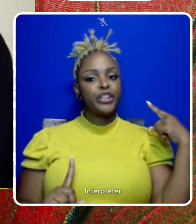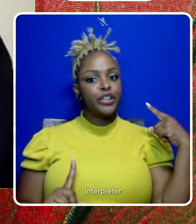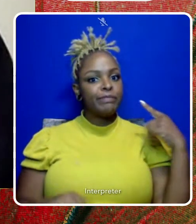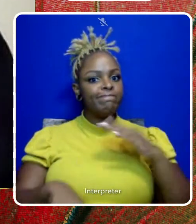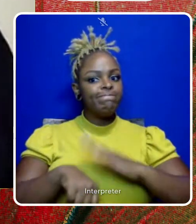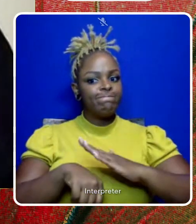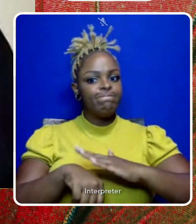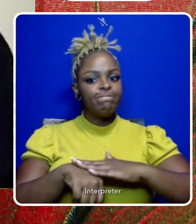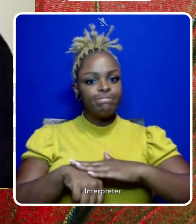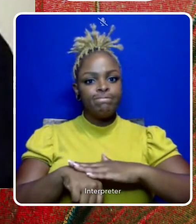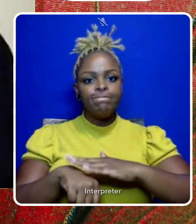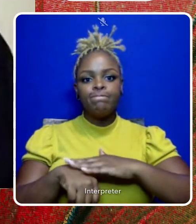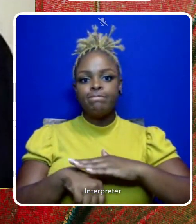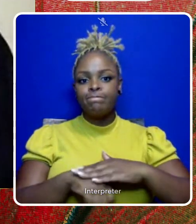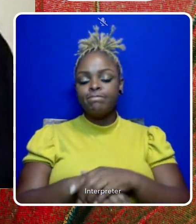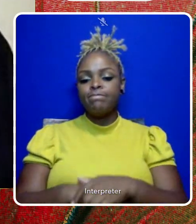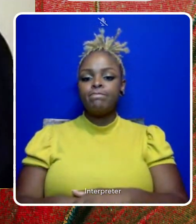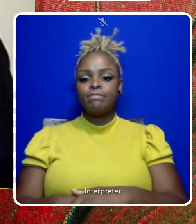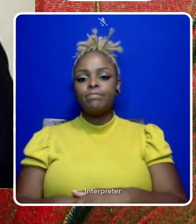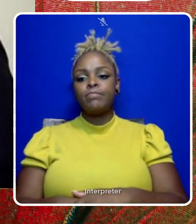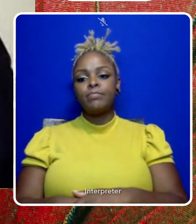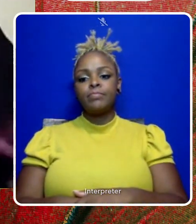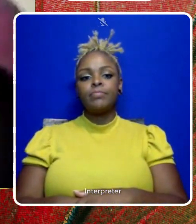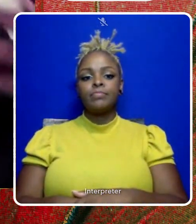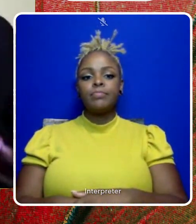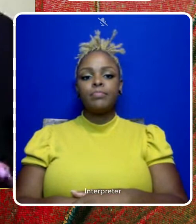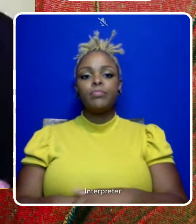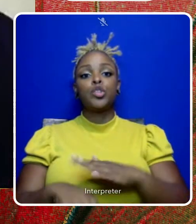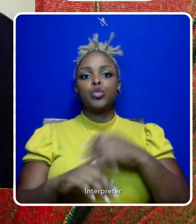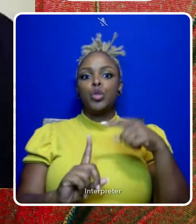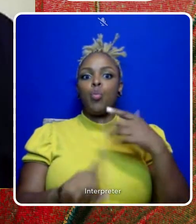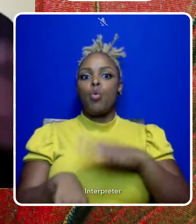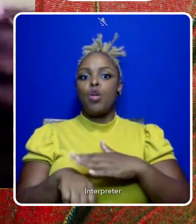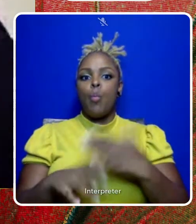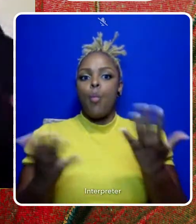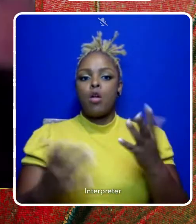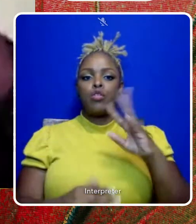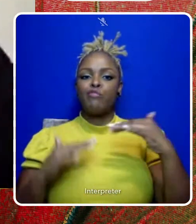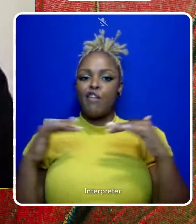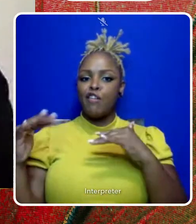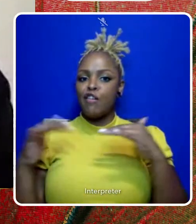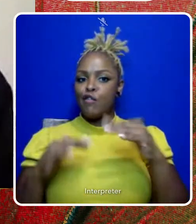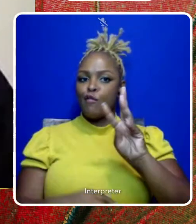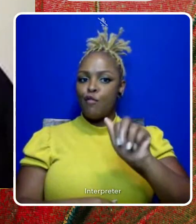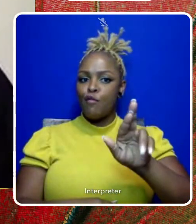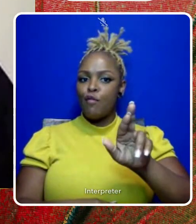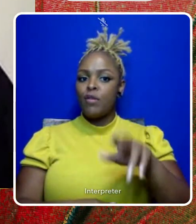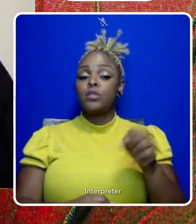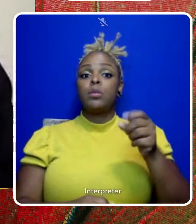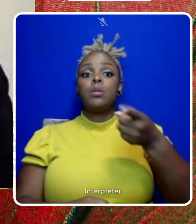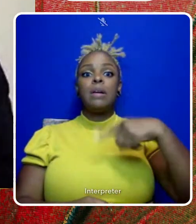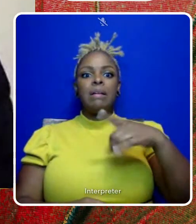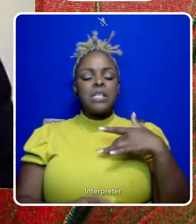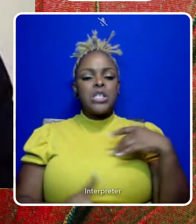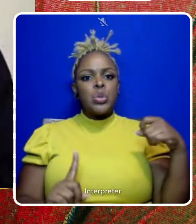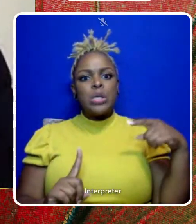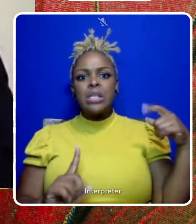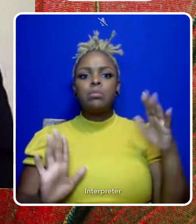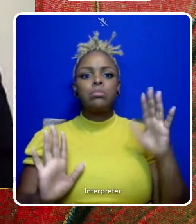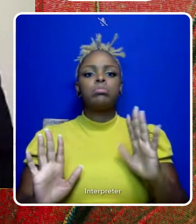is war. Trigger warning for war. So if anybody feels triggered, remember there are decompression rooms. You know, just